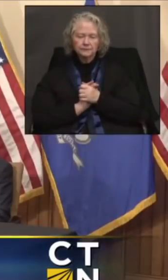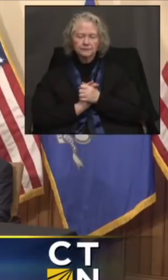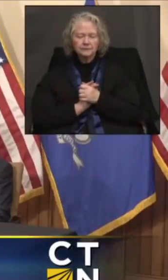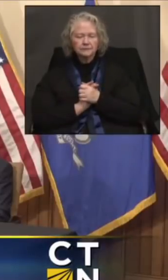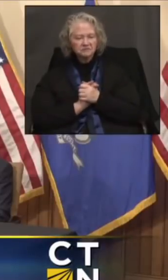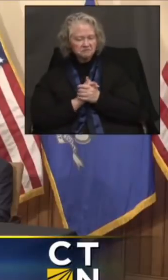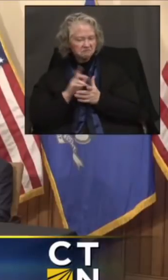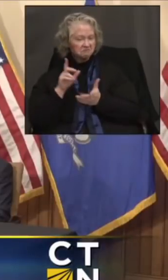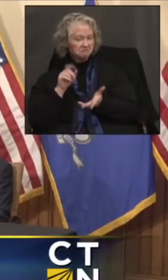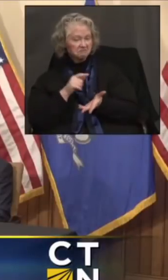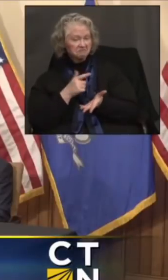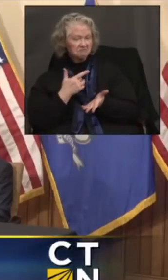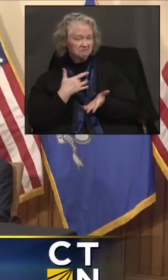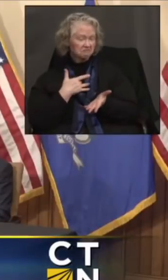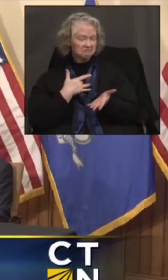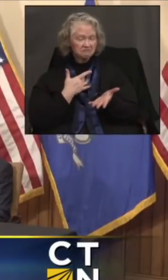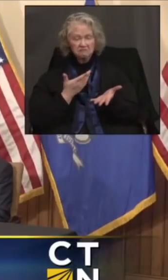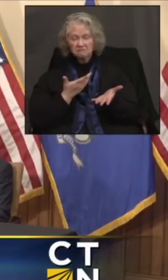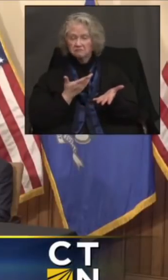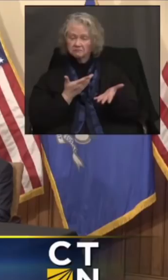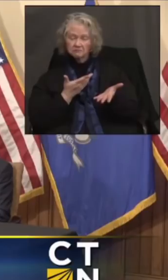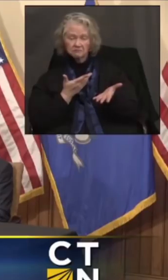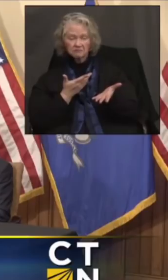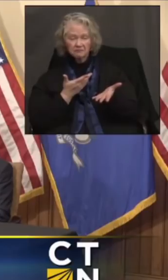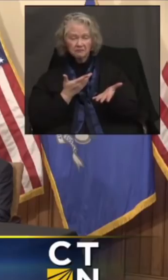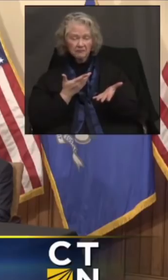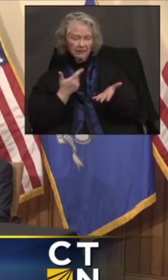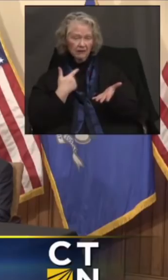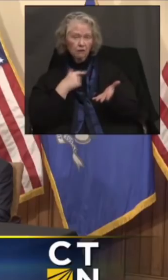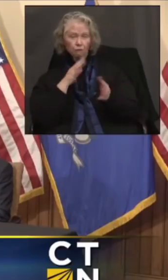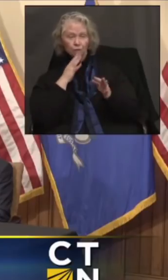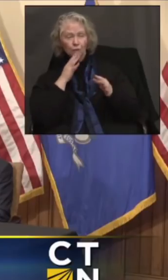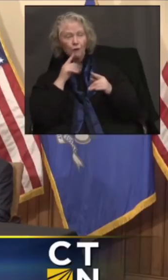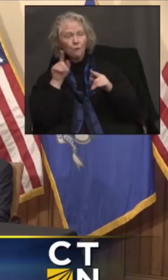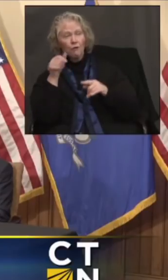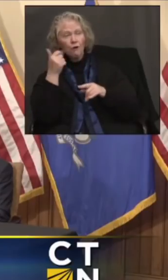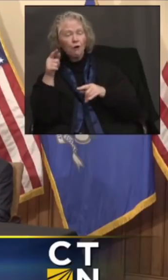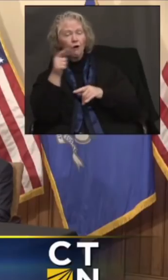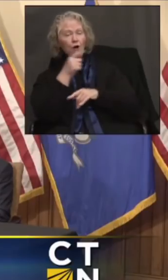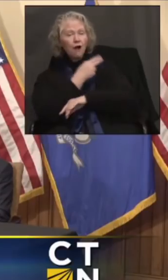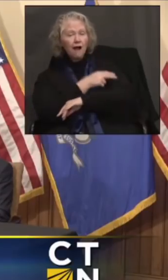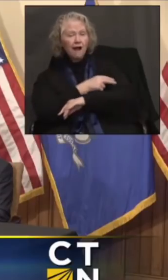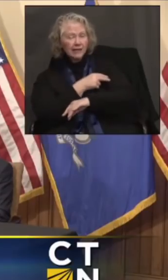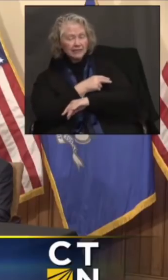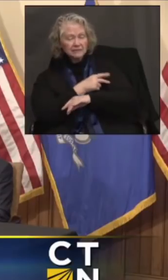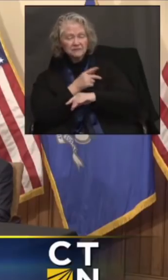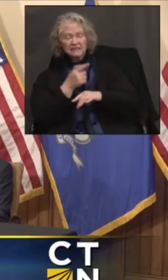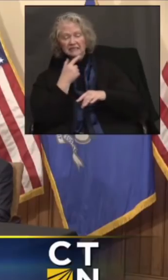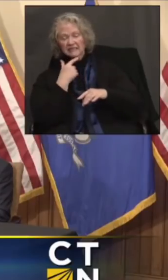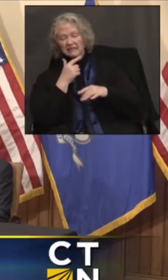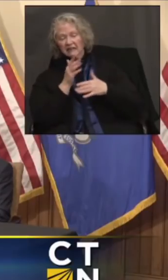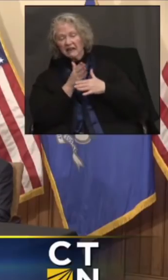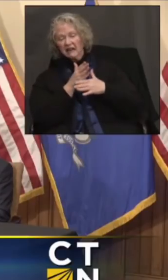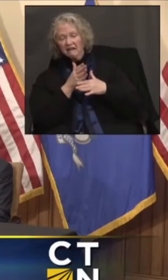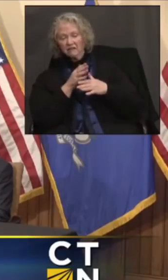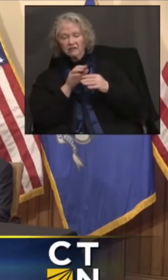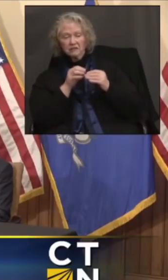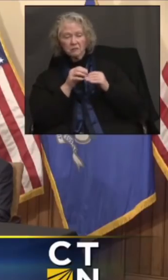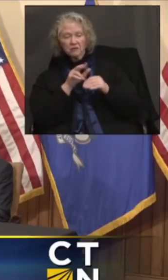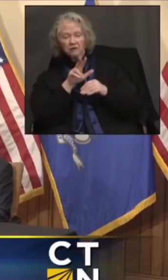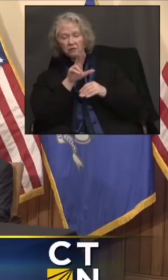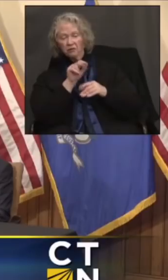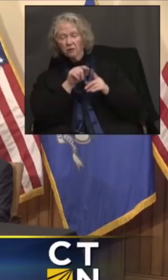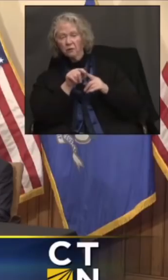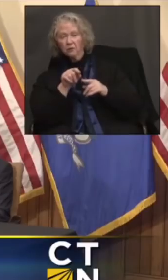Do you have any sense at all? I mean, I know talking to other hospital systems, their numbers are between 30 and 40%